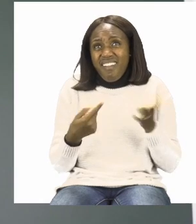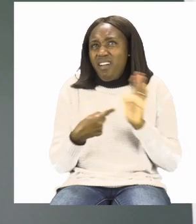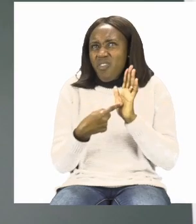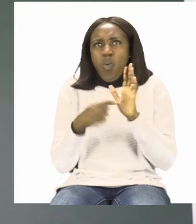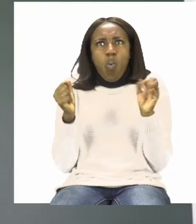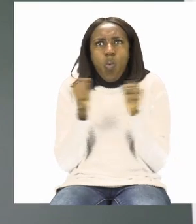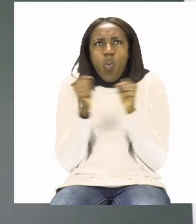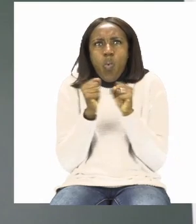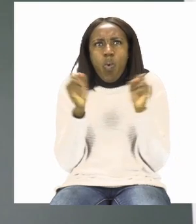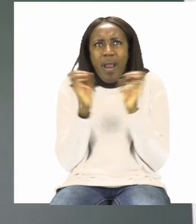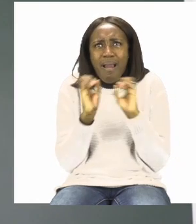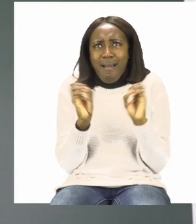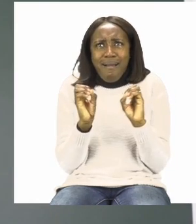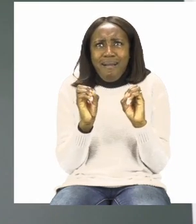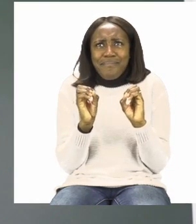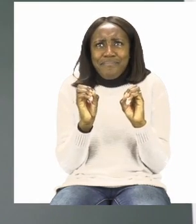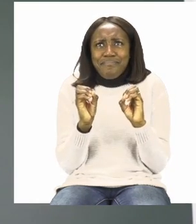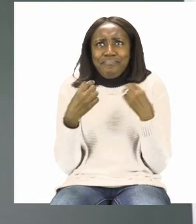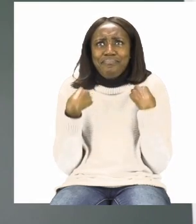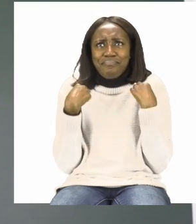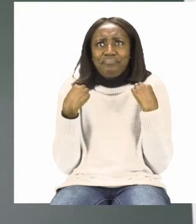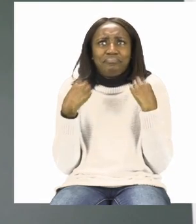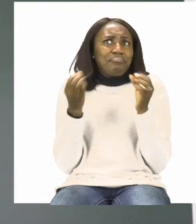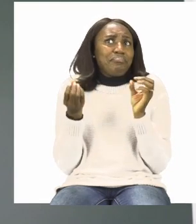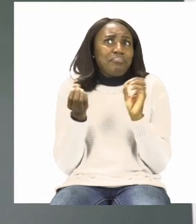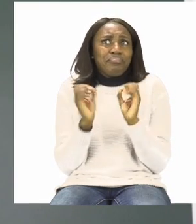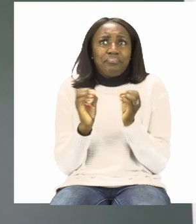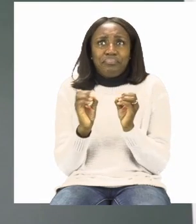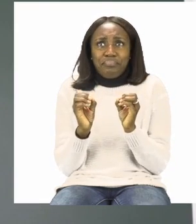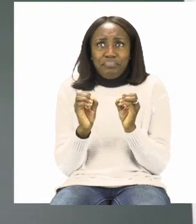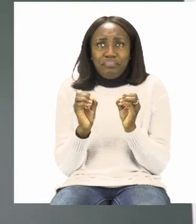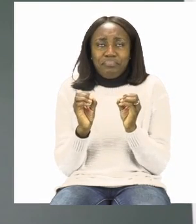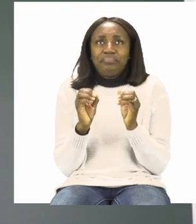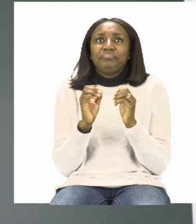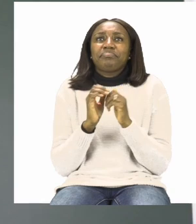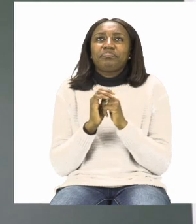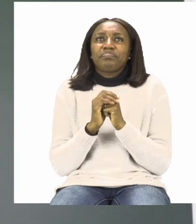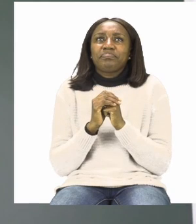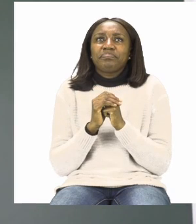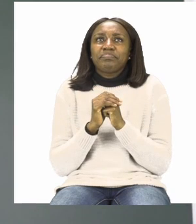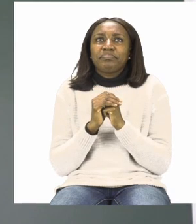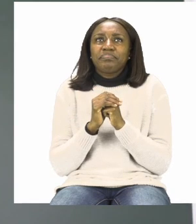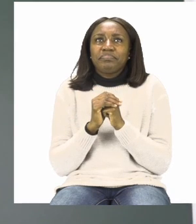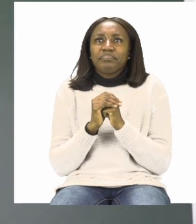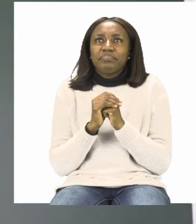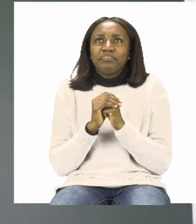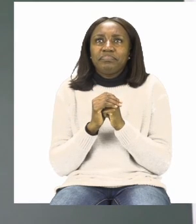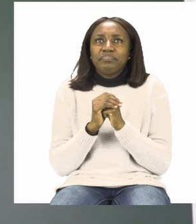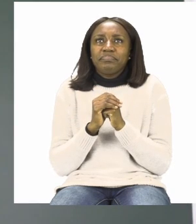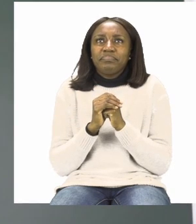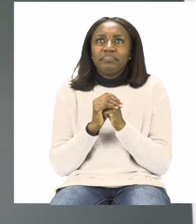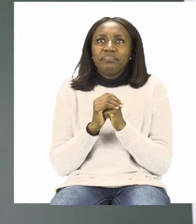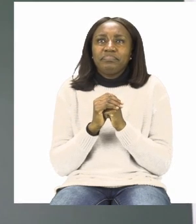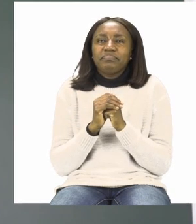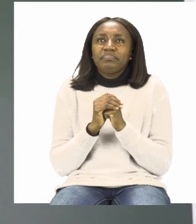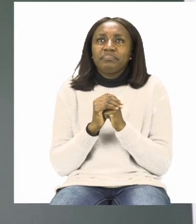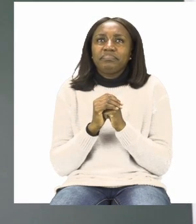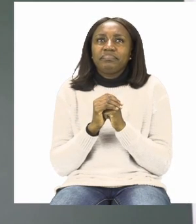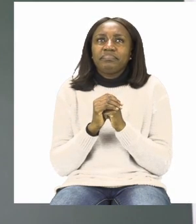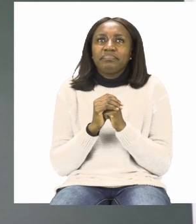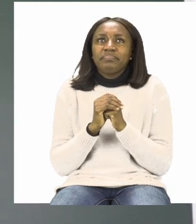Nothing on this picture shows us that this friend is wearing clothes for cold